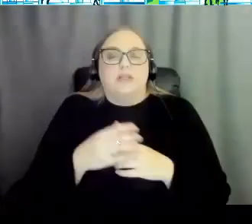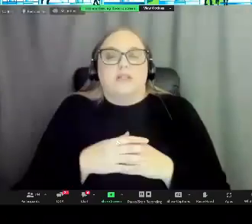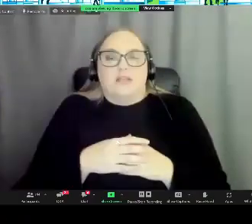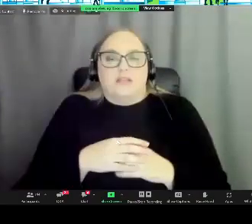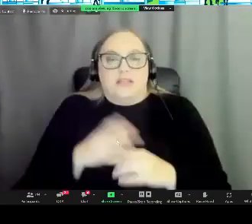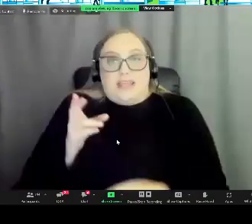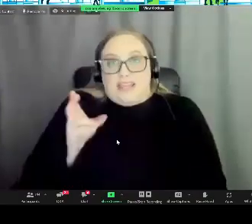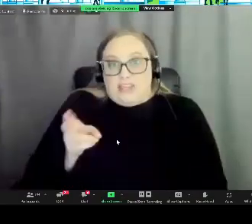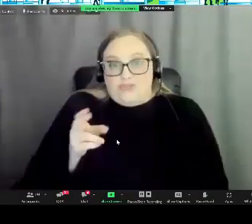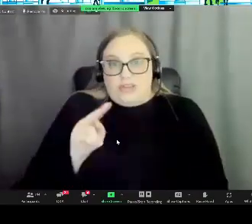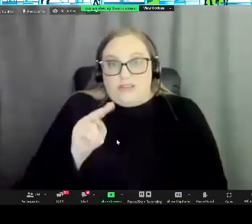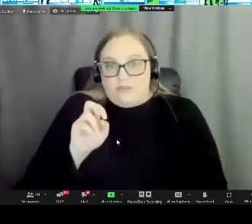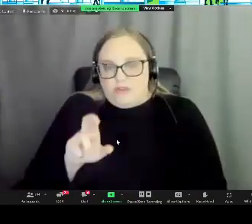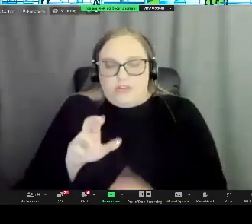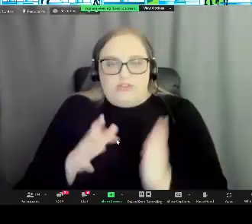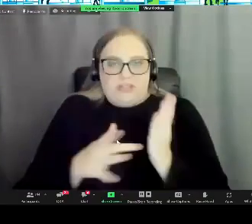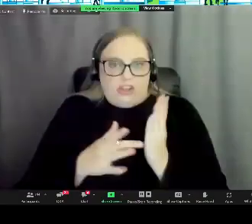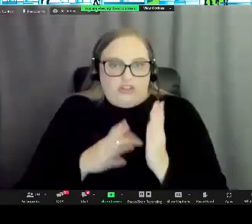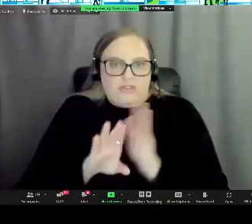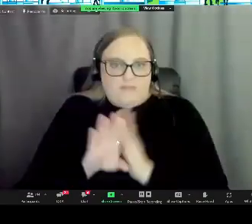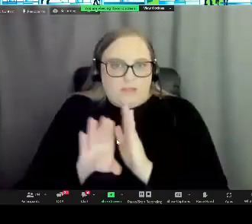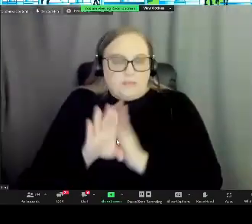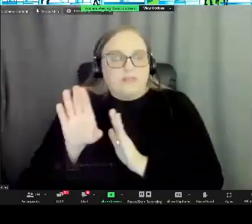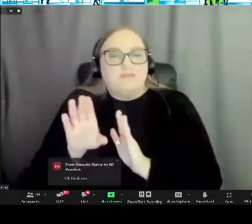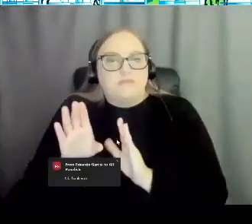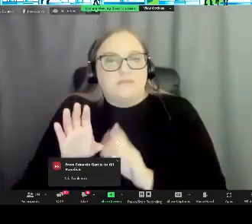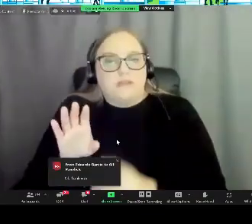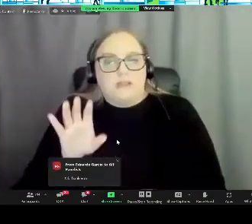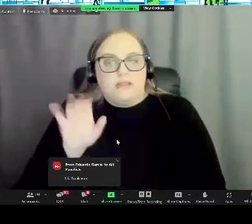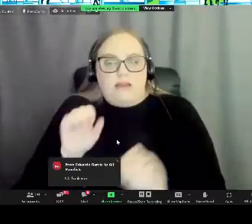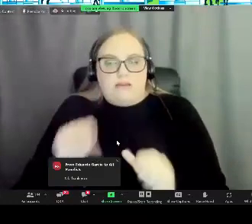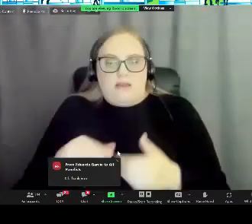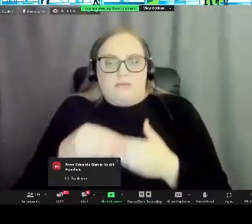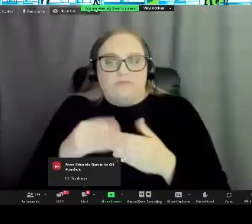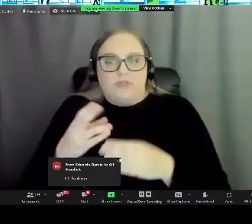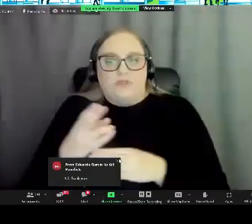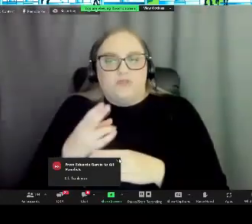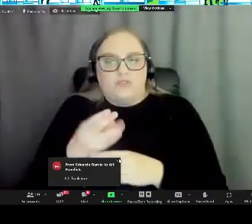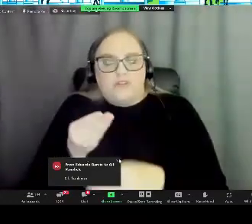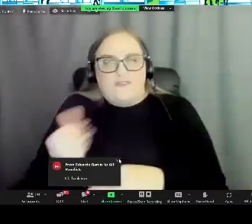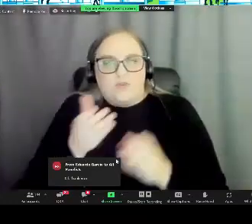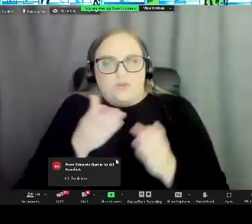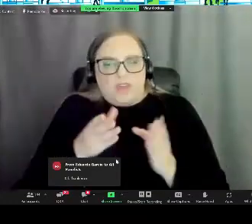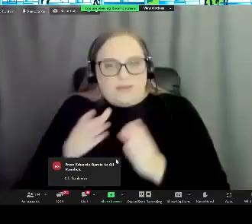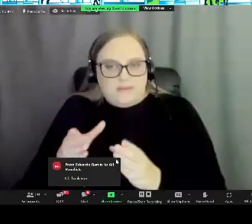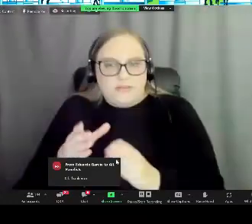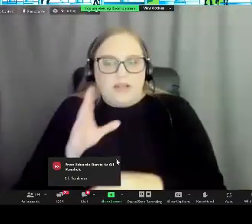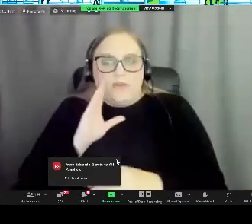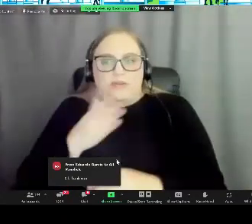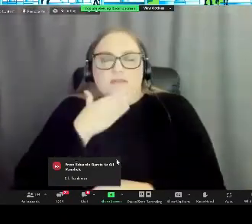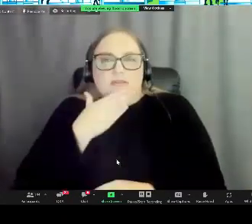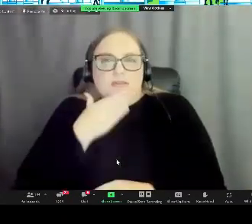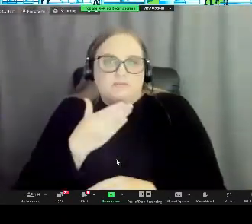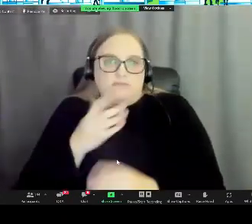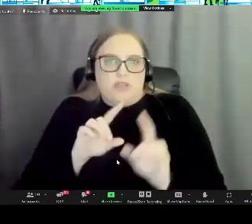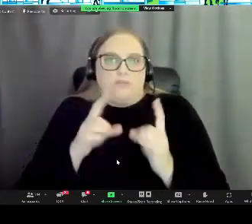nuclear technology development could be leveraged in a few ways. And I'll thank the Department of Energy for their consent-based